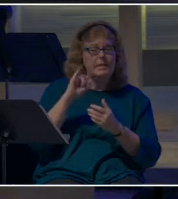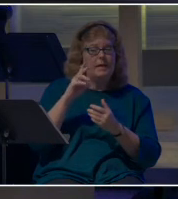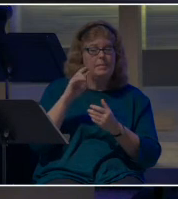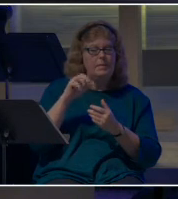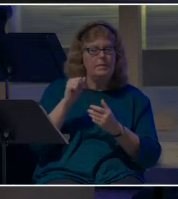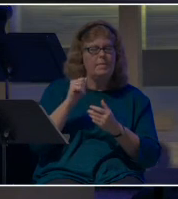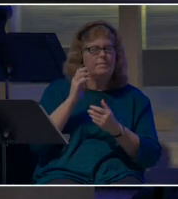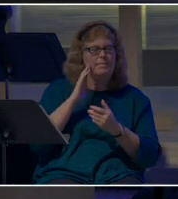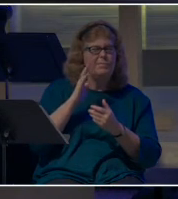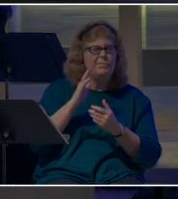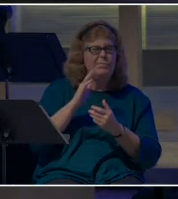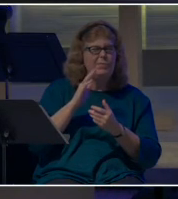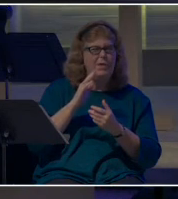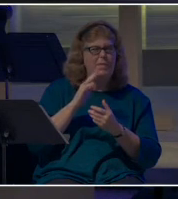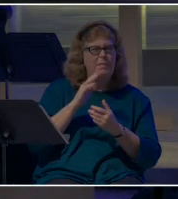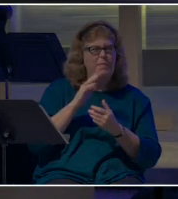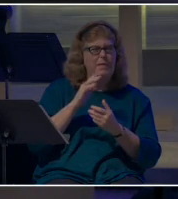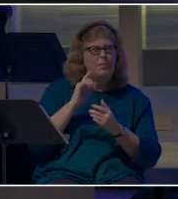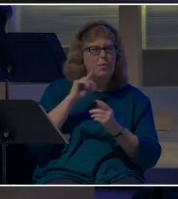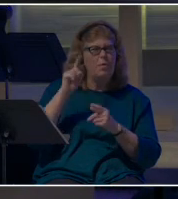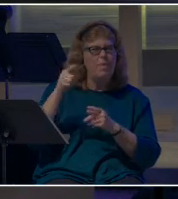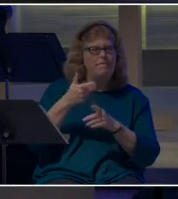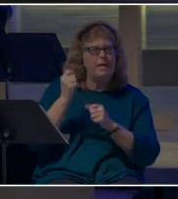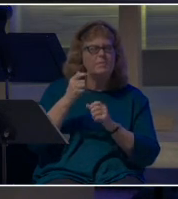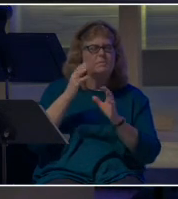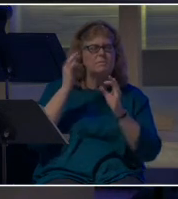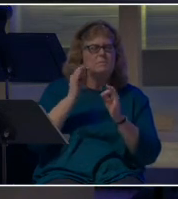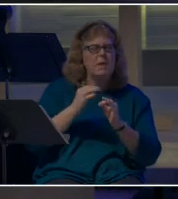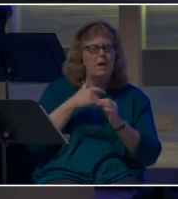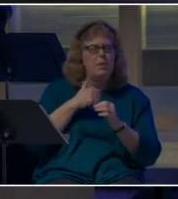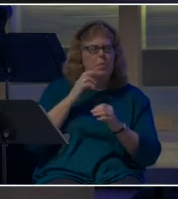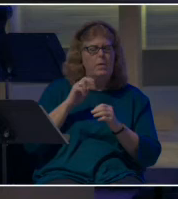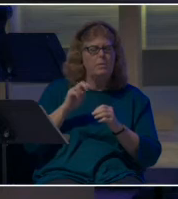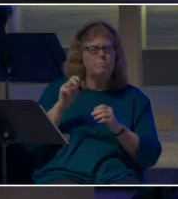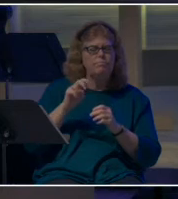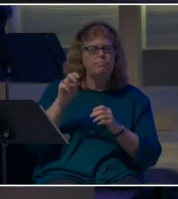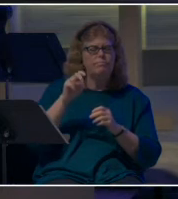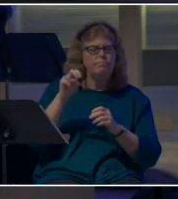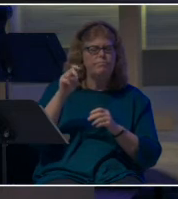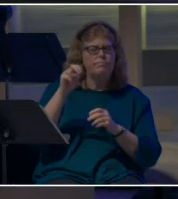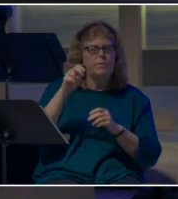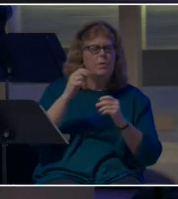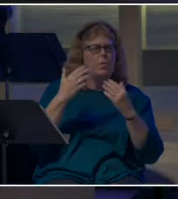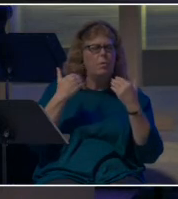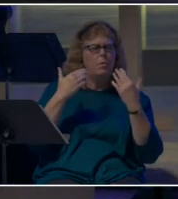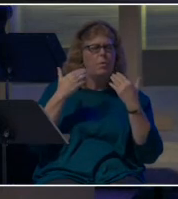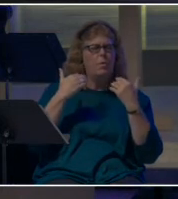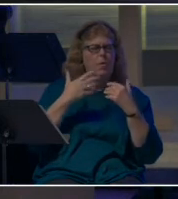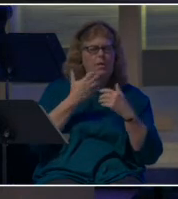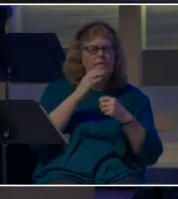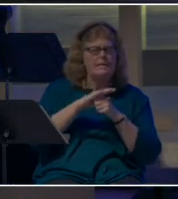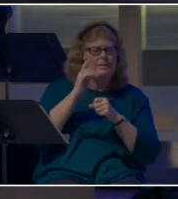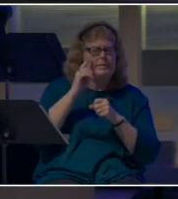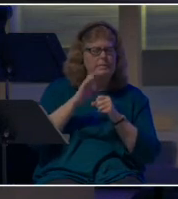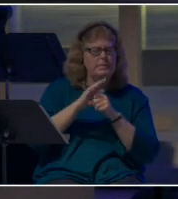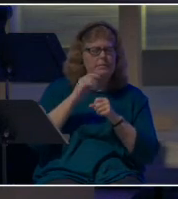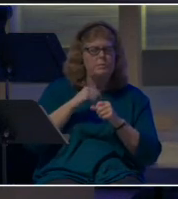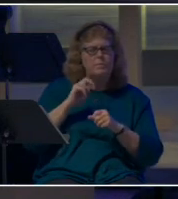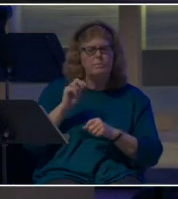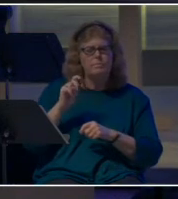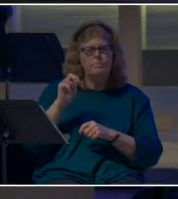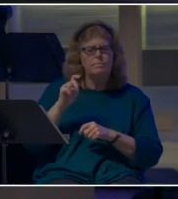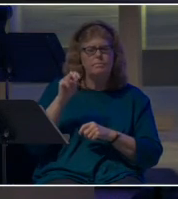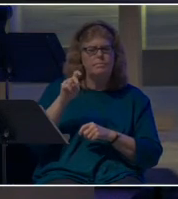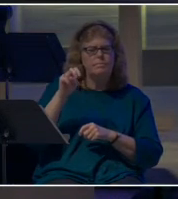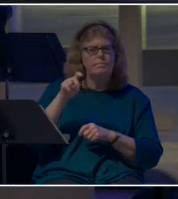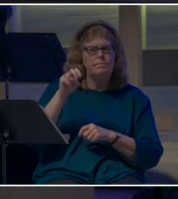I'm probably going to get there faster. So he decides to take the stairs so he can cool off a little bit. As he's going